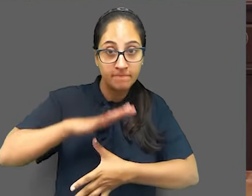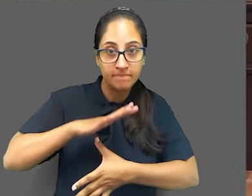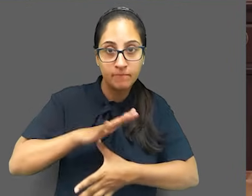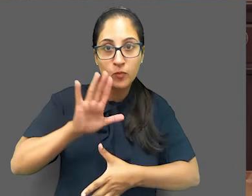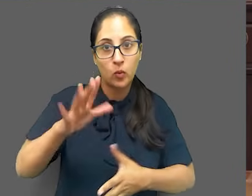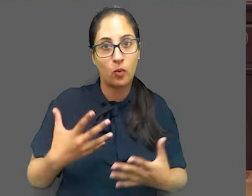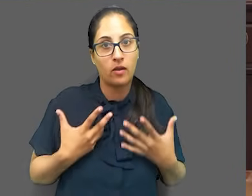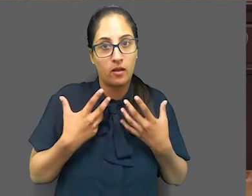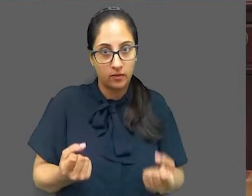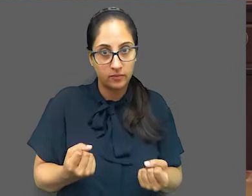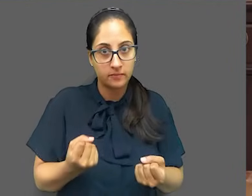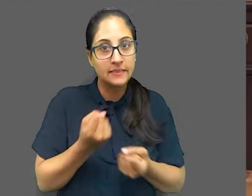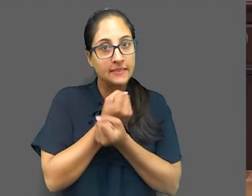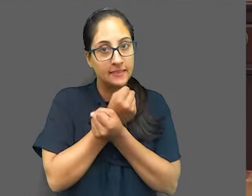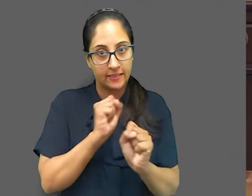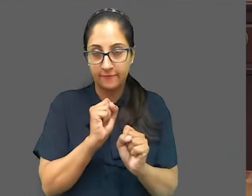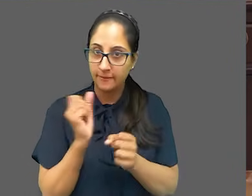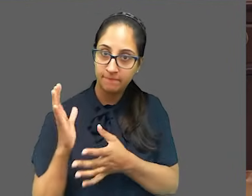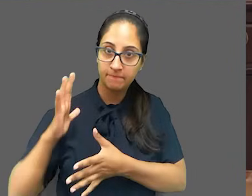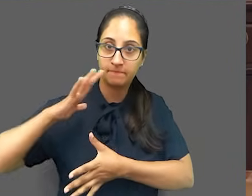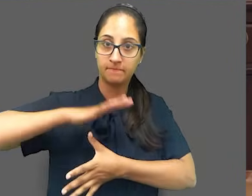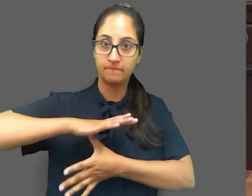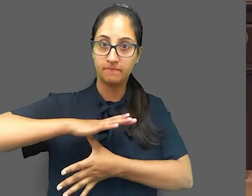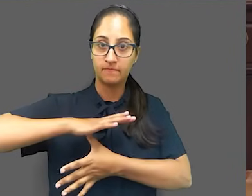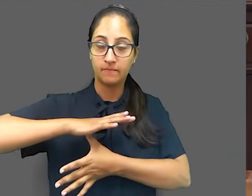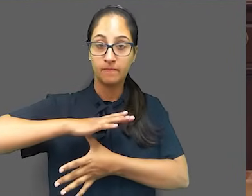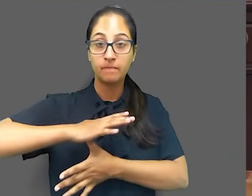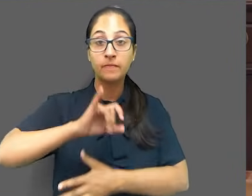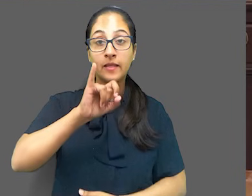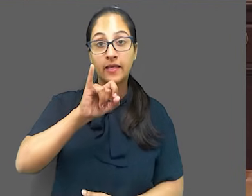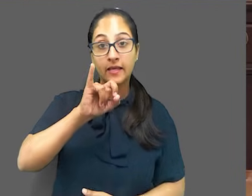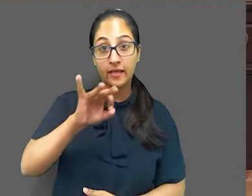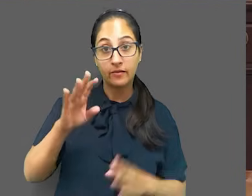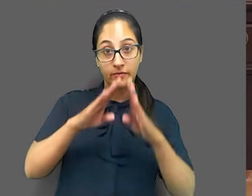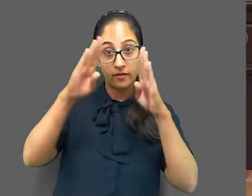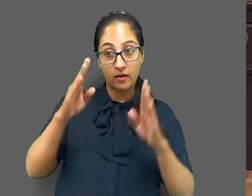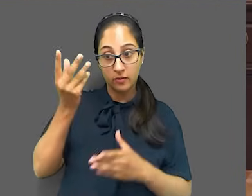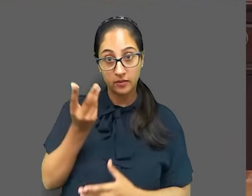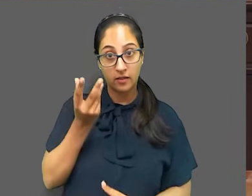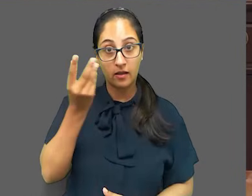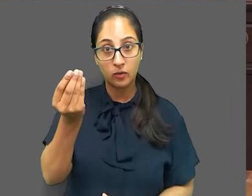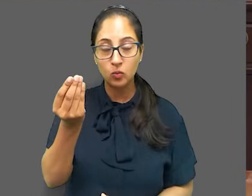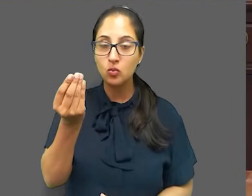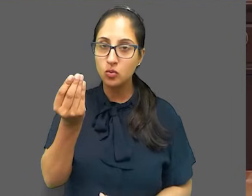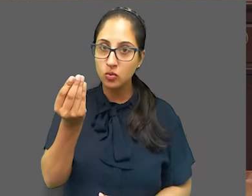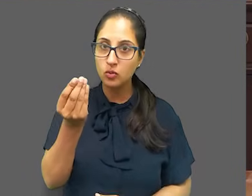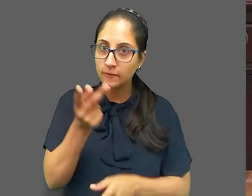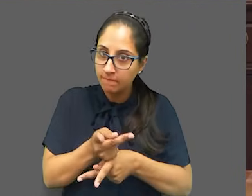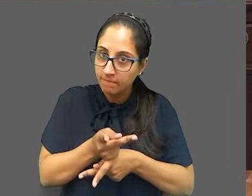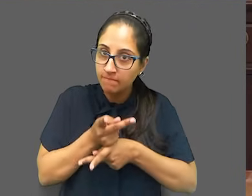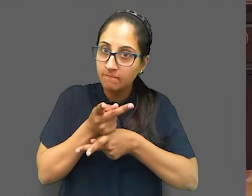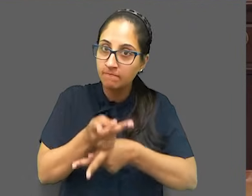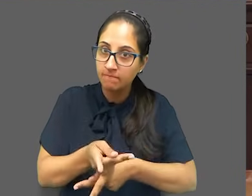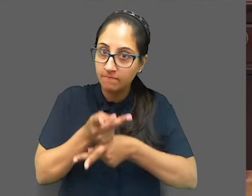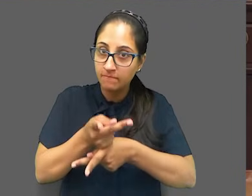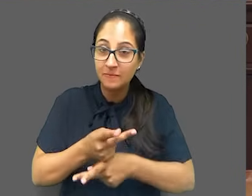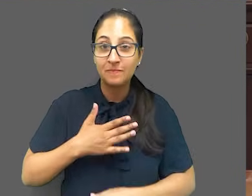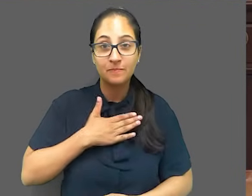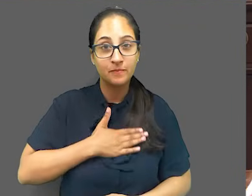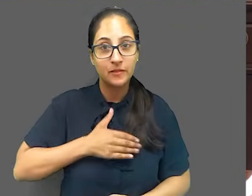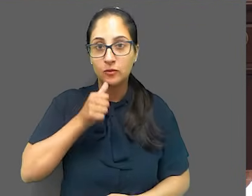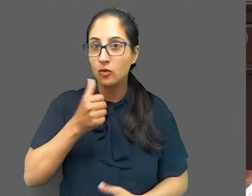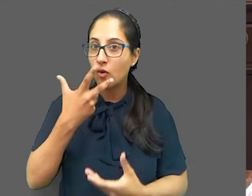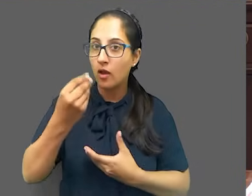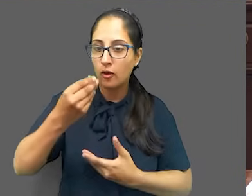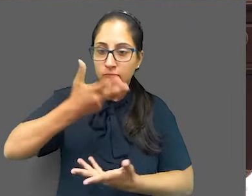to risk. Please exercise great caution whenever you leave your household. Do not